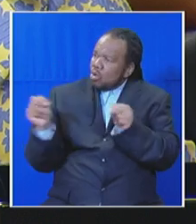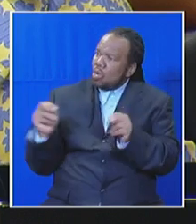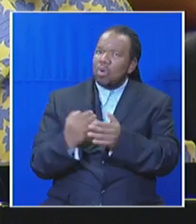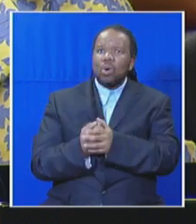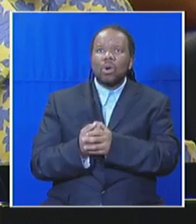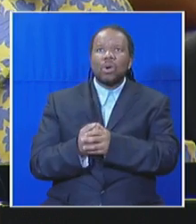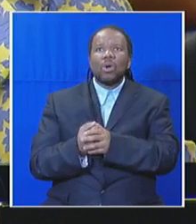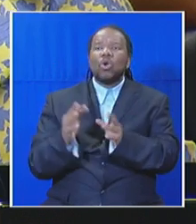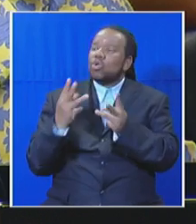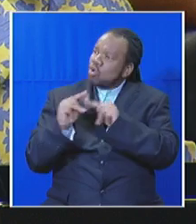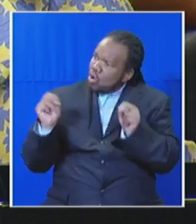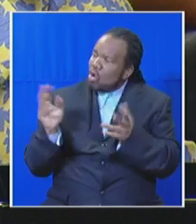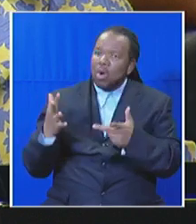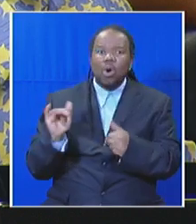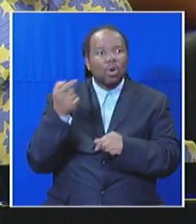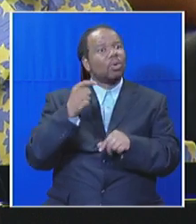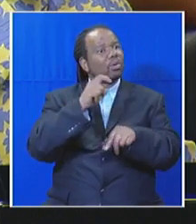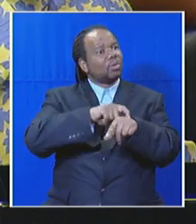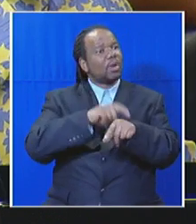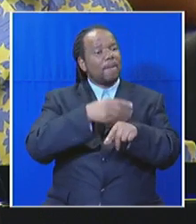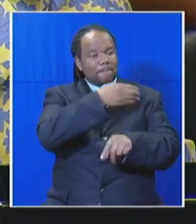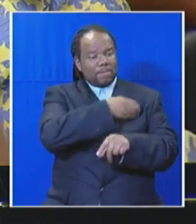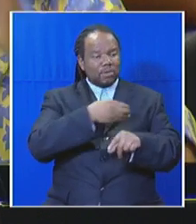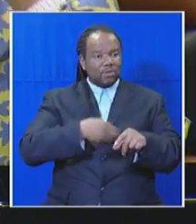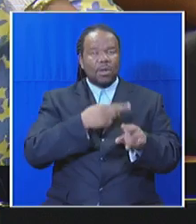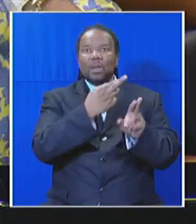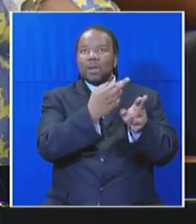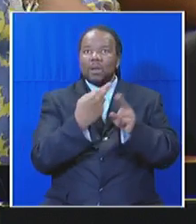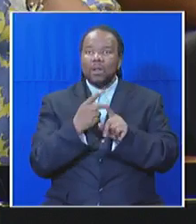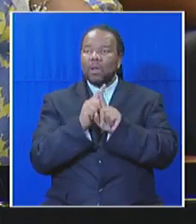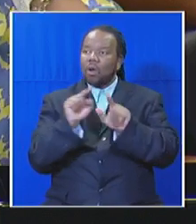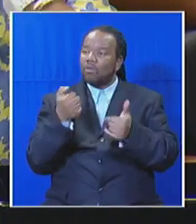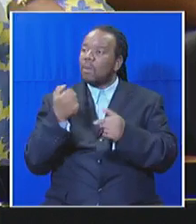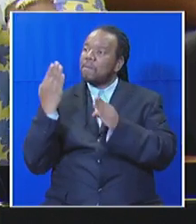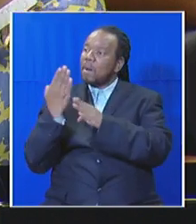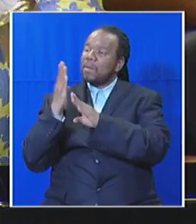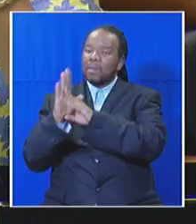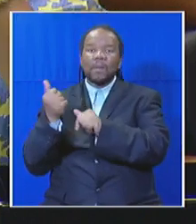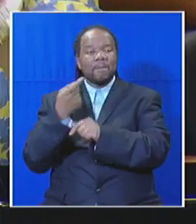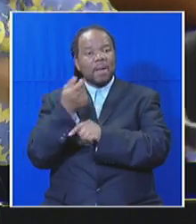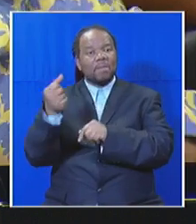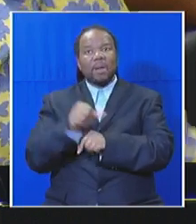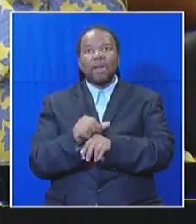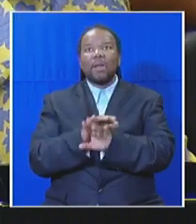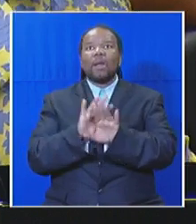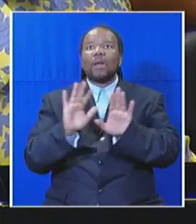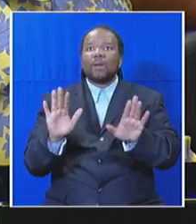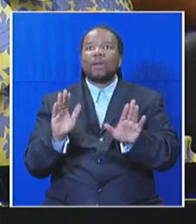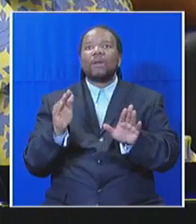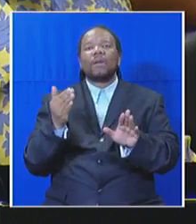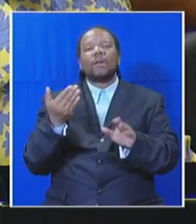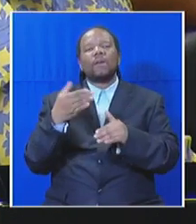is the president going to honorable comply with the member. recommendations of the public protector and pay back the money? I am recognizing